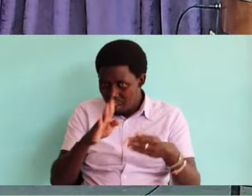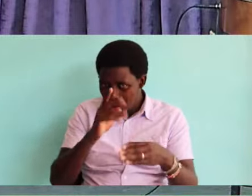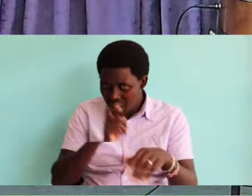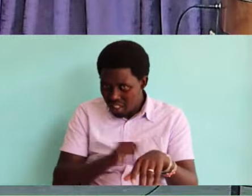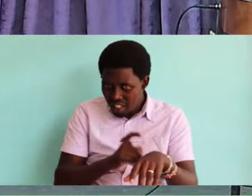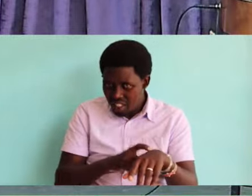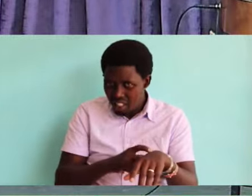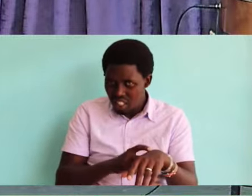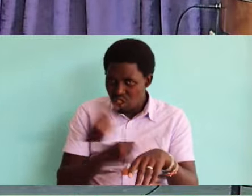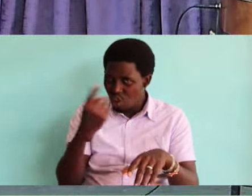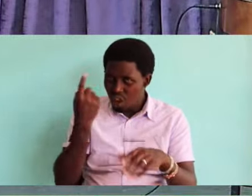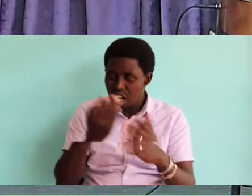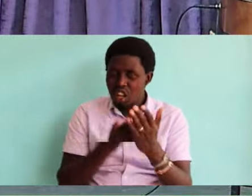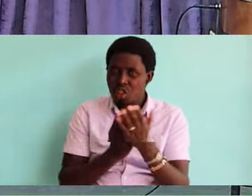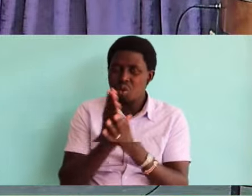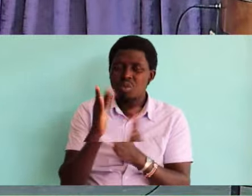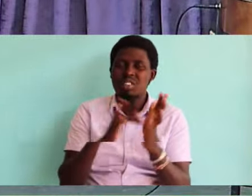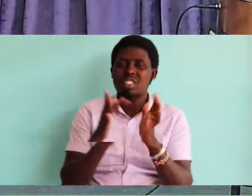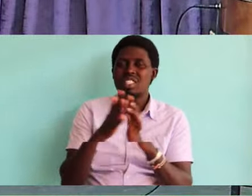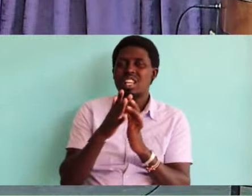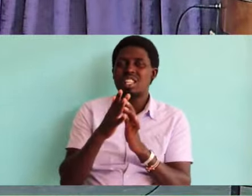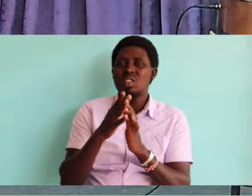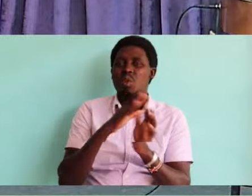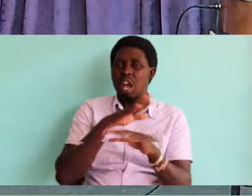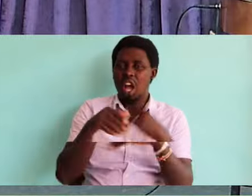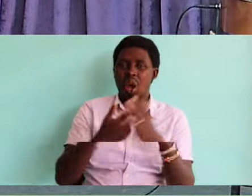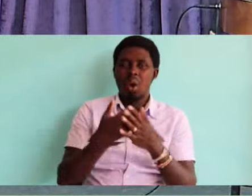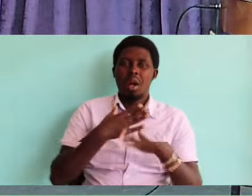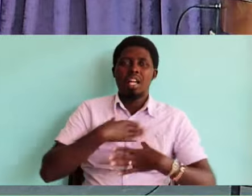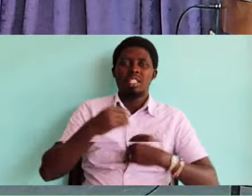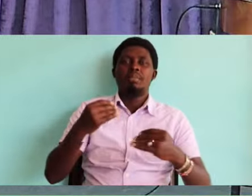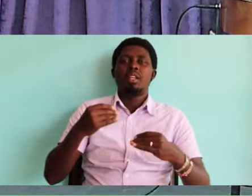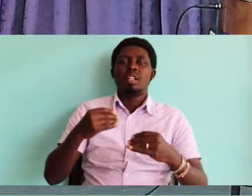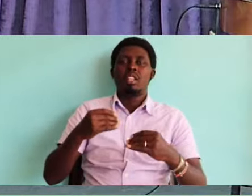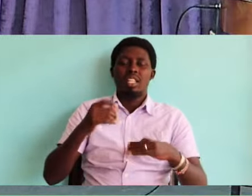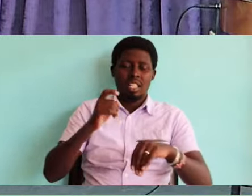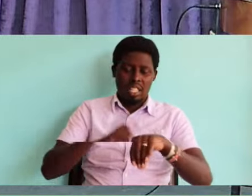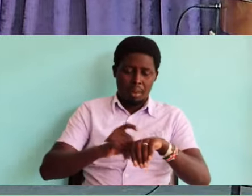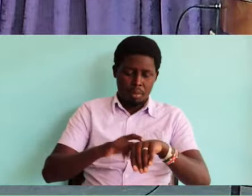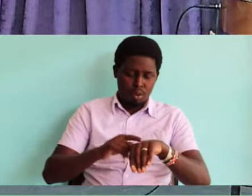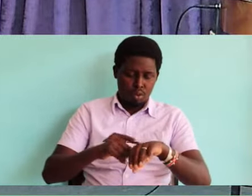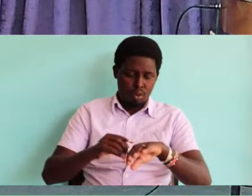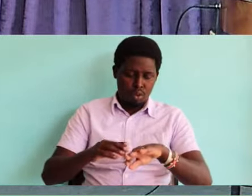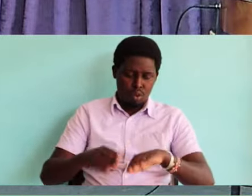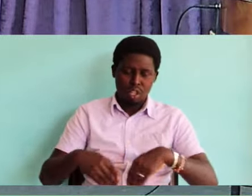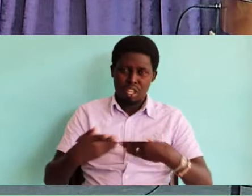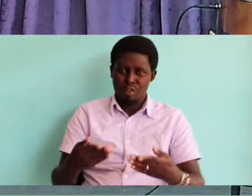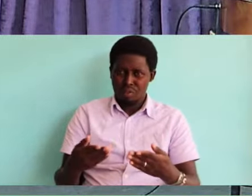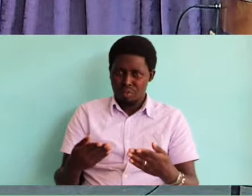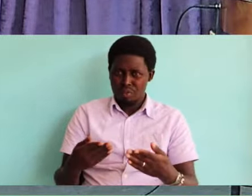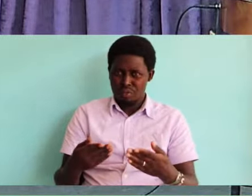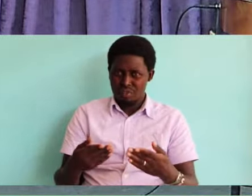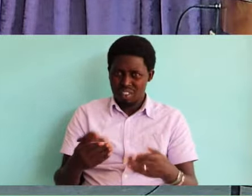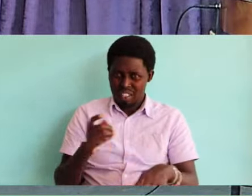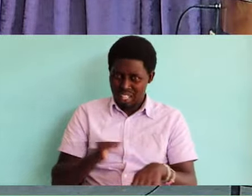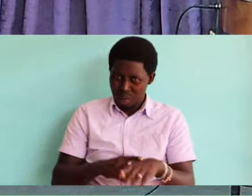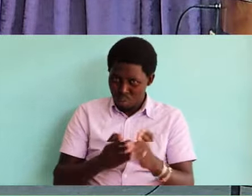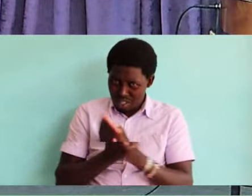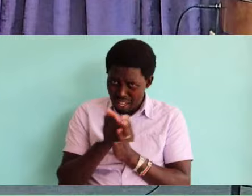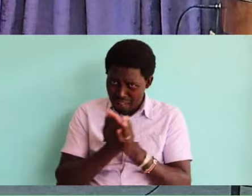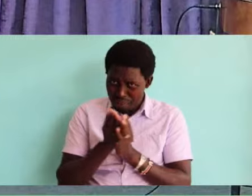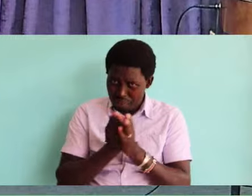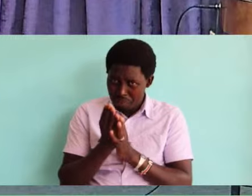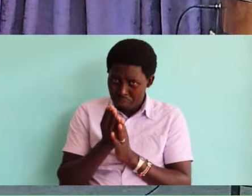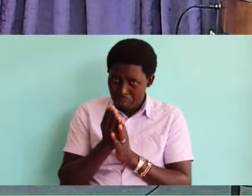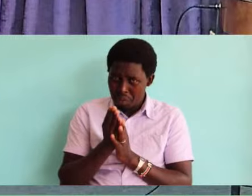It's only through Christ that we are accepted. So when you give, or when we give, when we serve, we